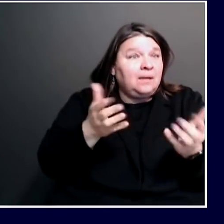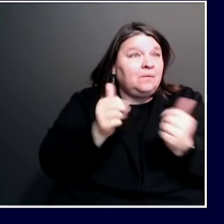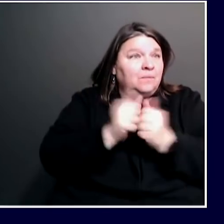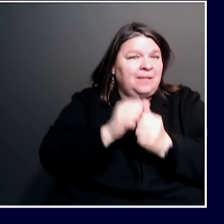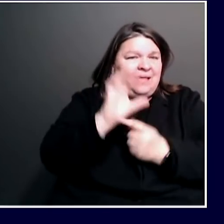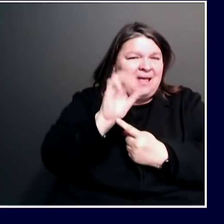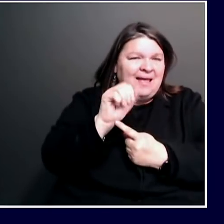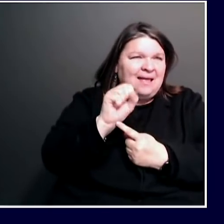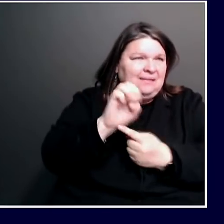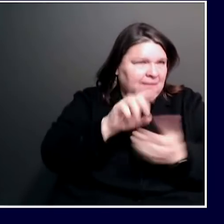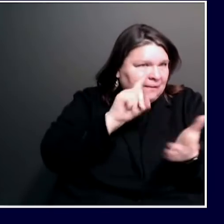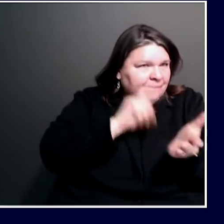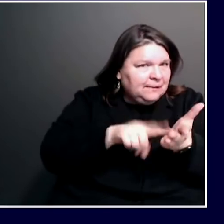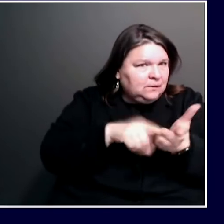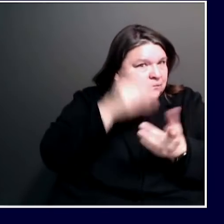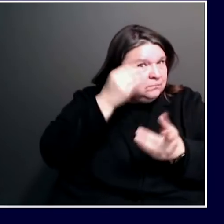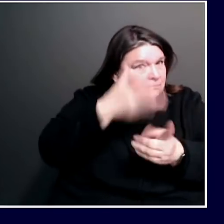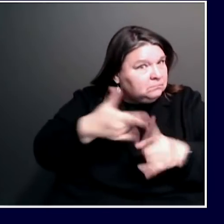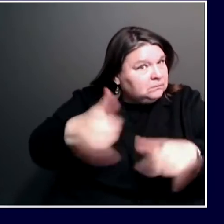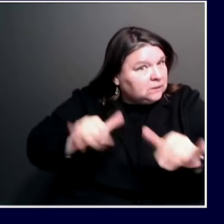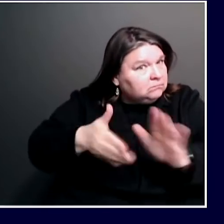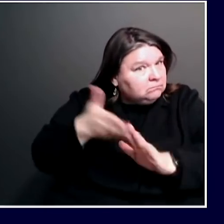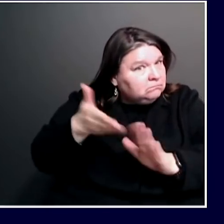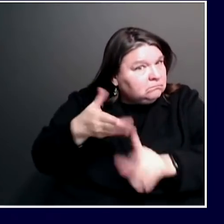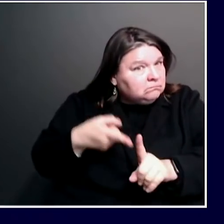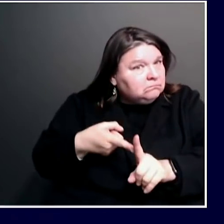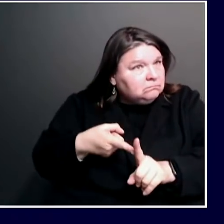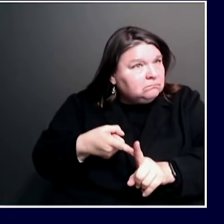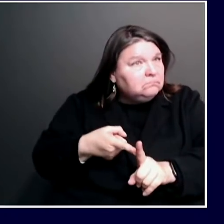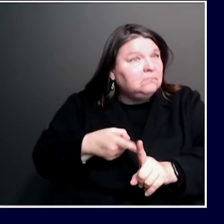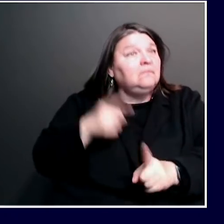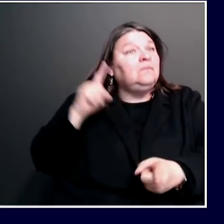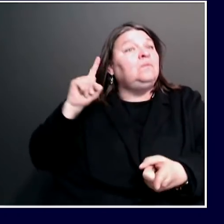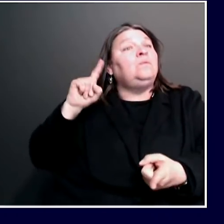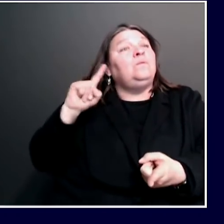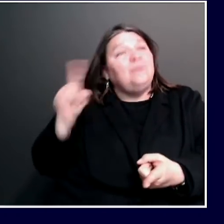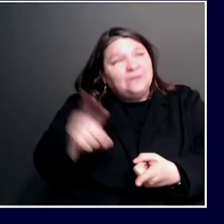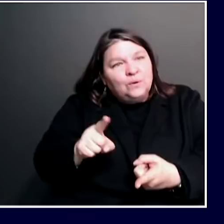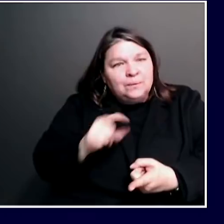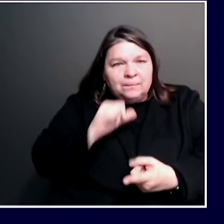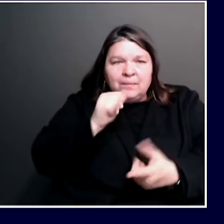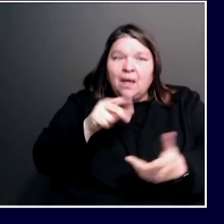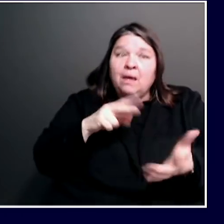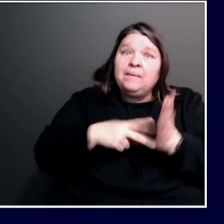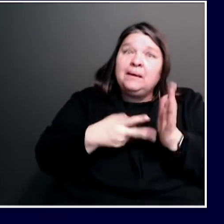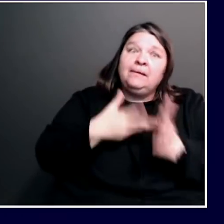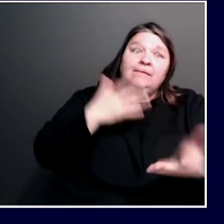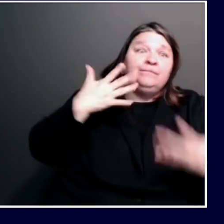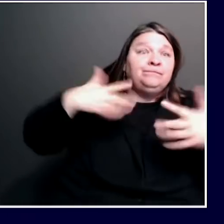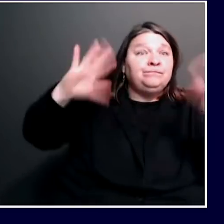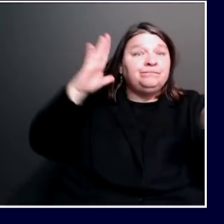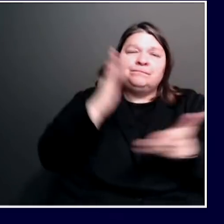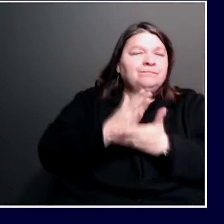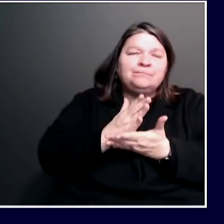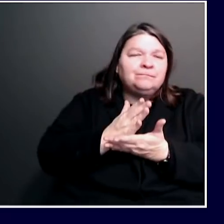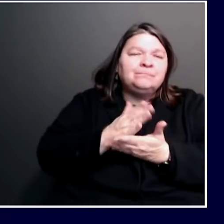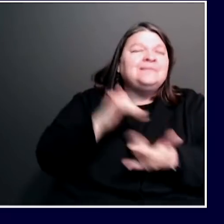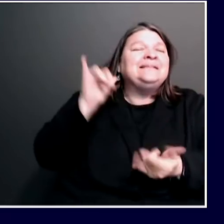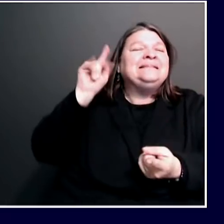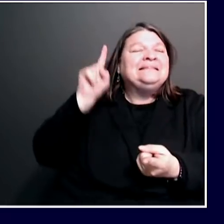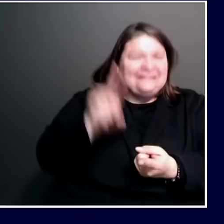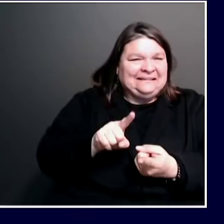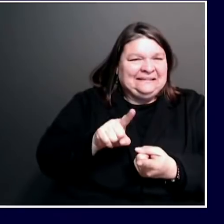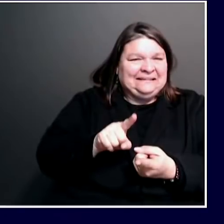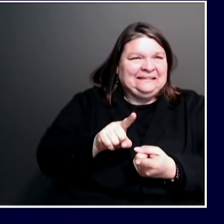still, again, think there's some value. We've reduced it, but we haven't turned it off. Automating it, what that will essentially help us